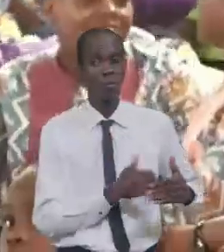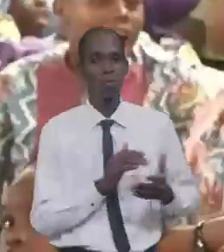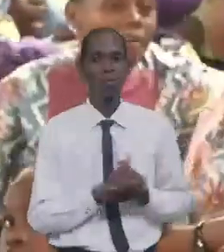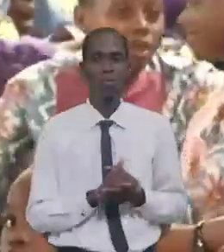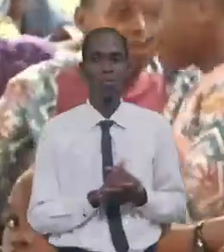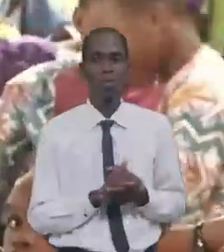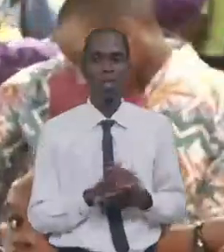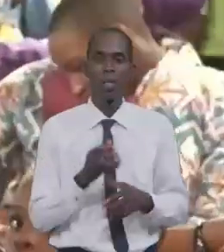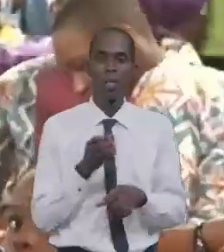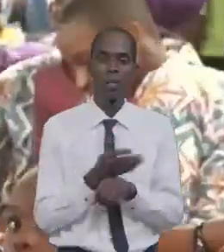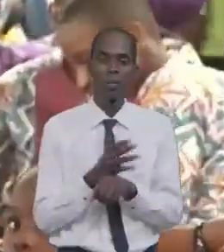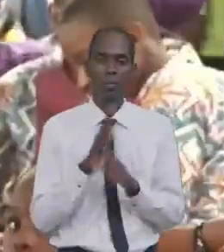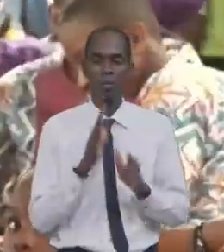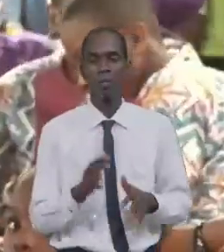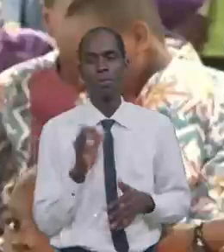counselors,